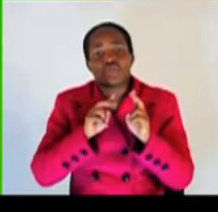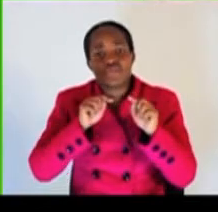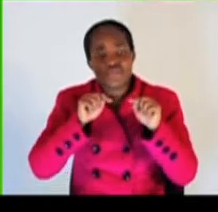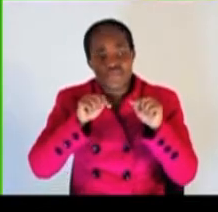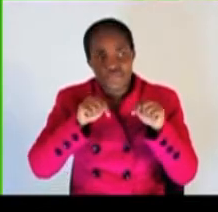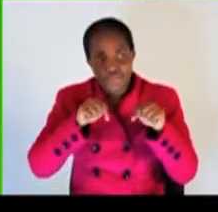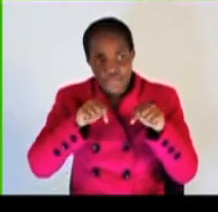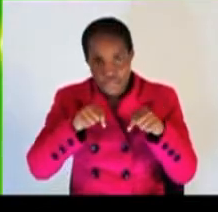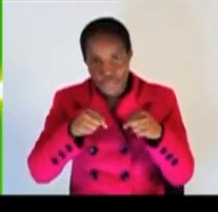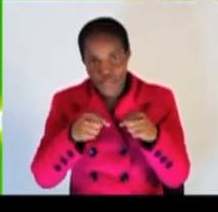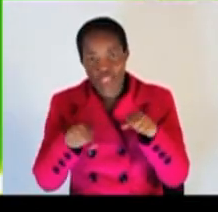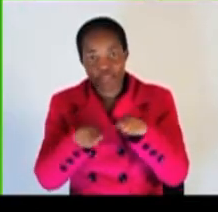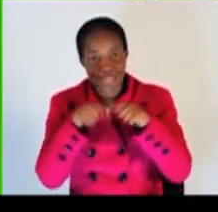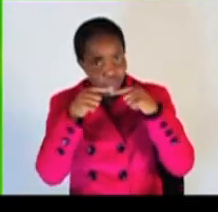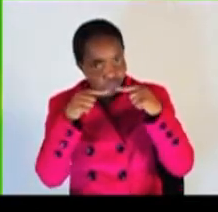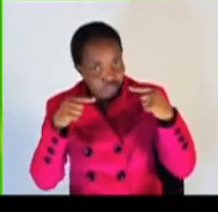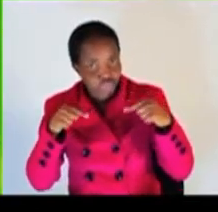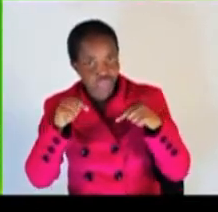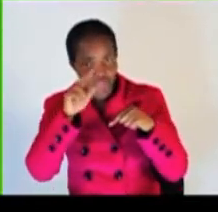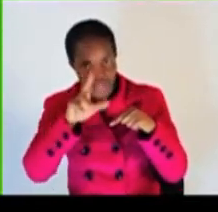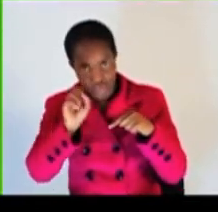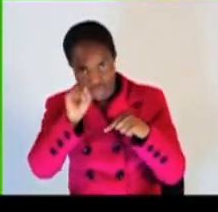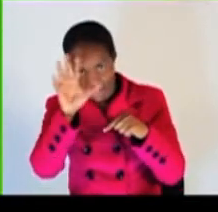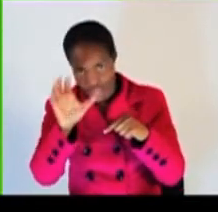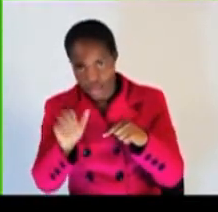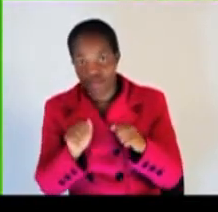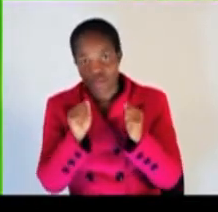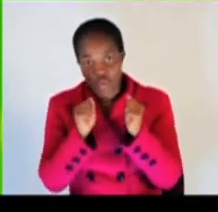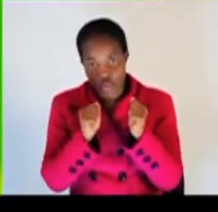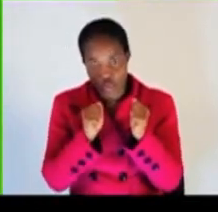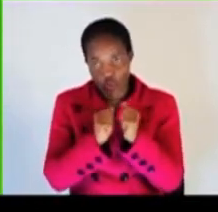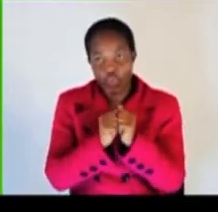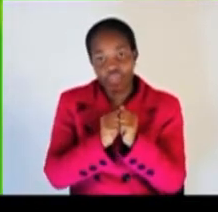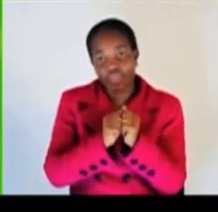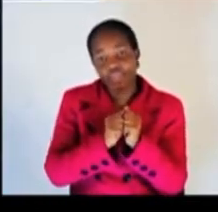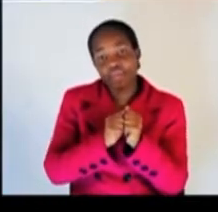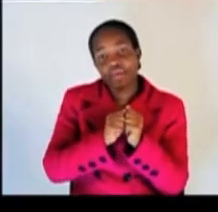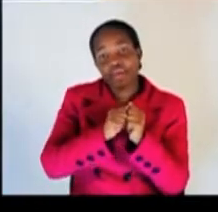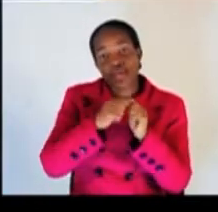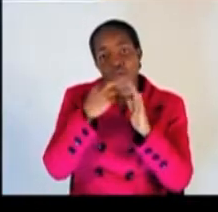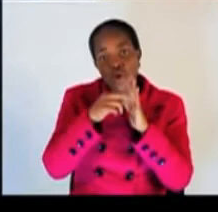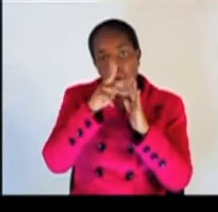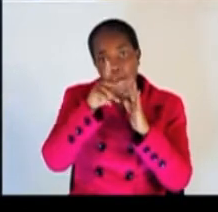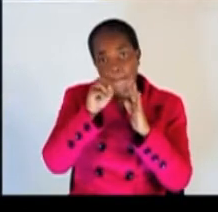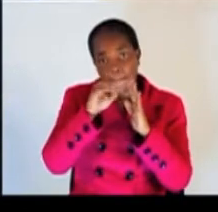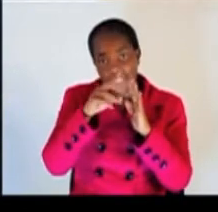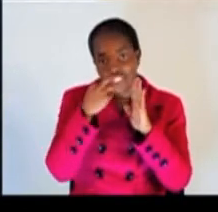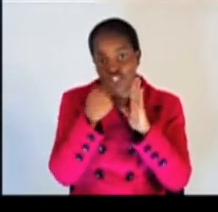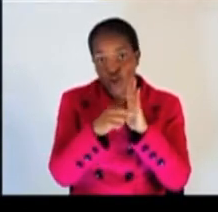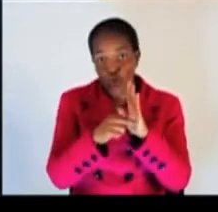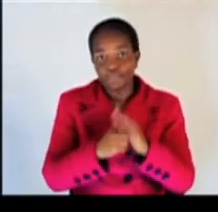the people of South Africa with a reference to past laws.